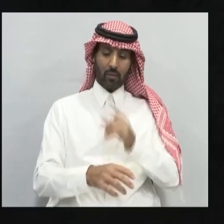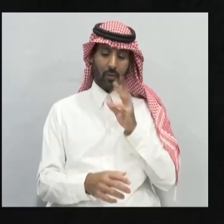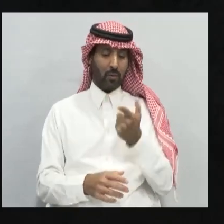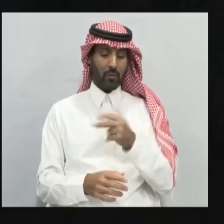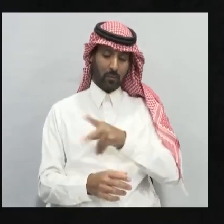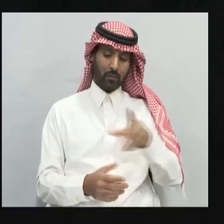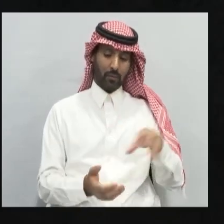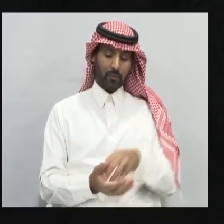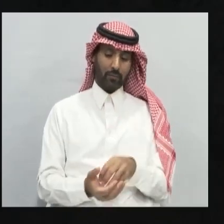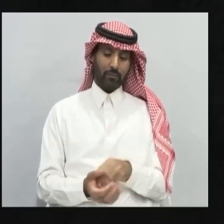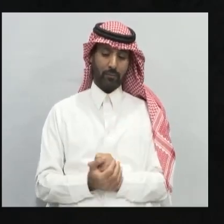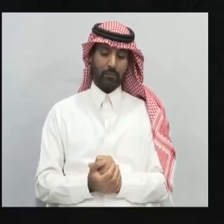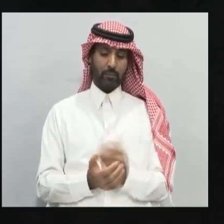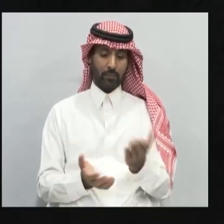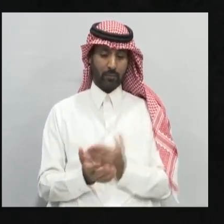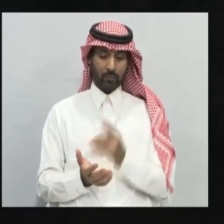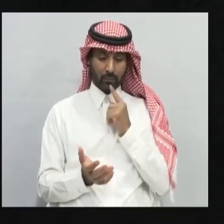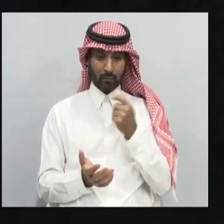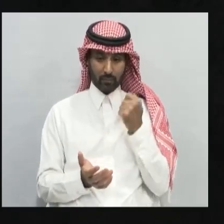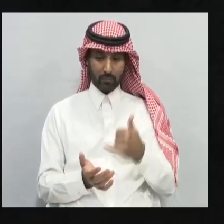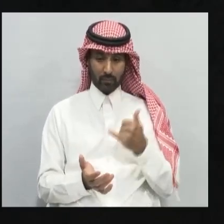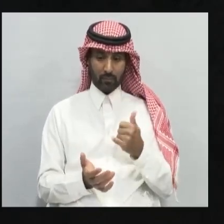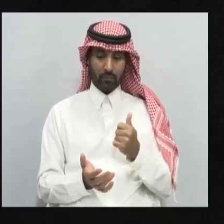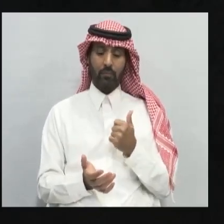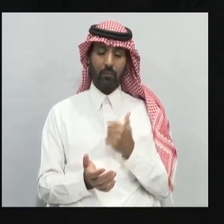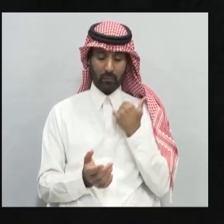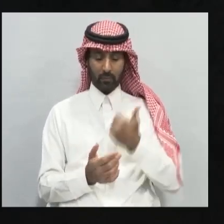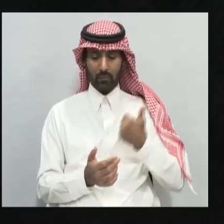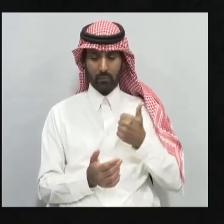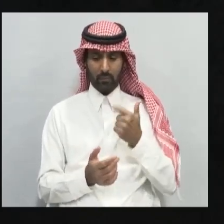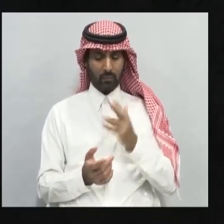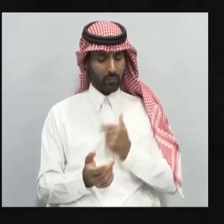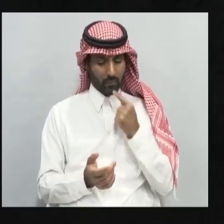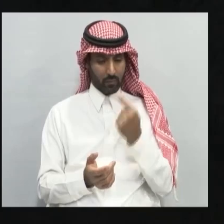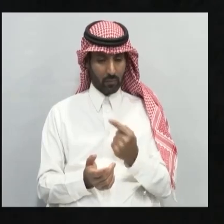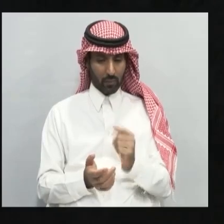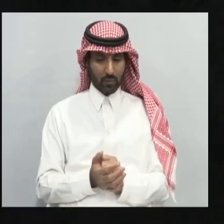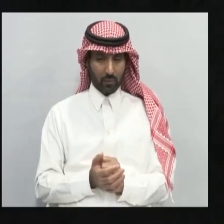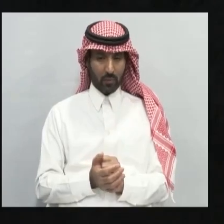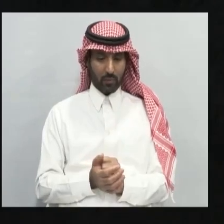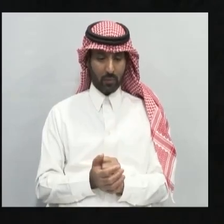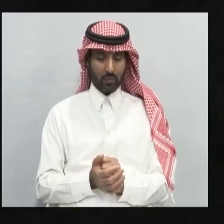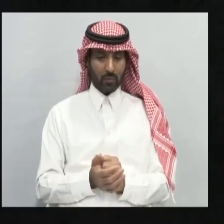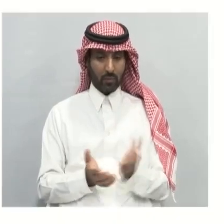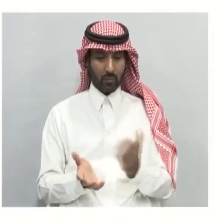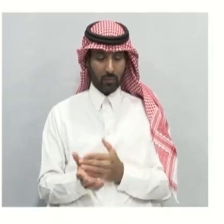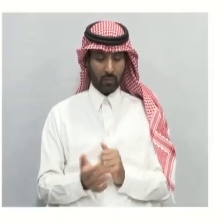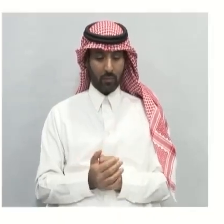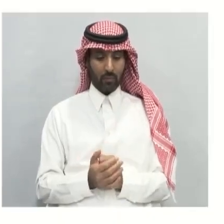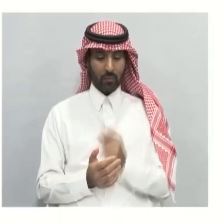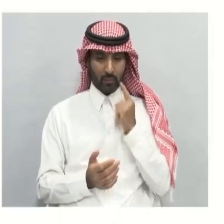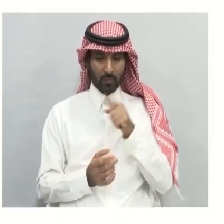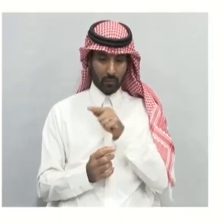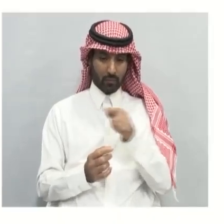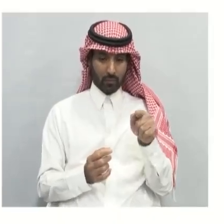on different things. This thing is very important and I can't live without it. For this unit, the thing